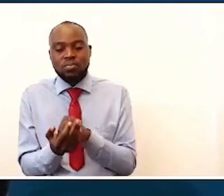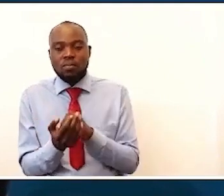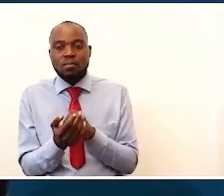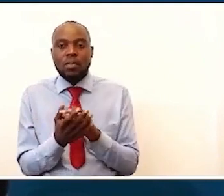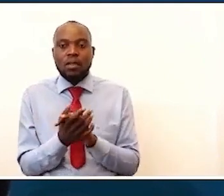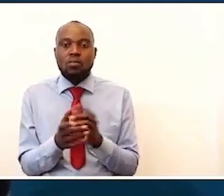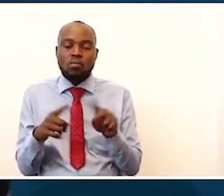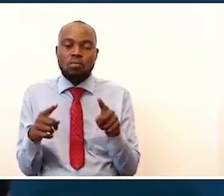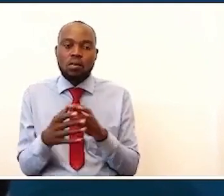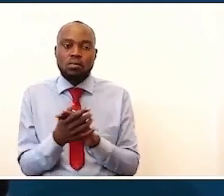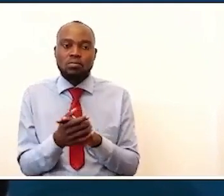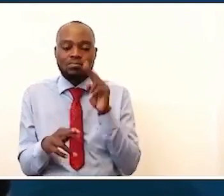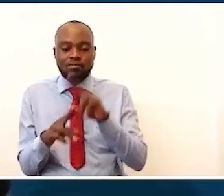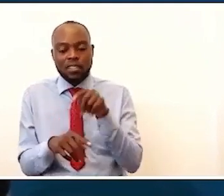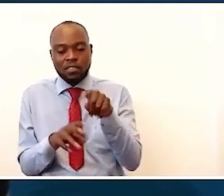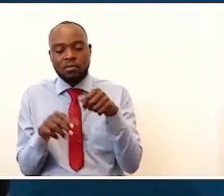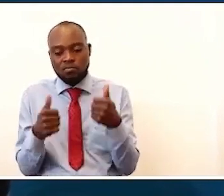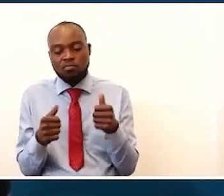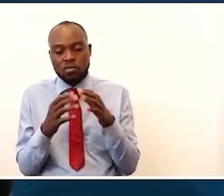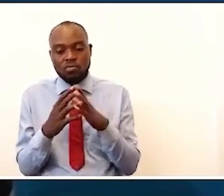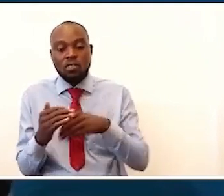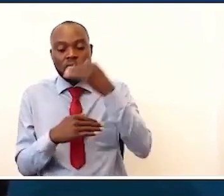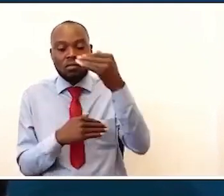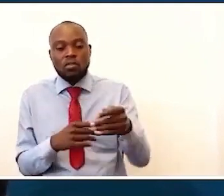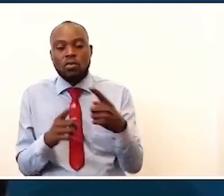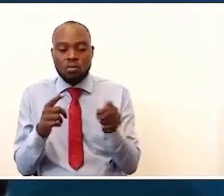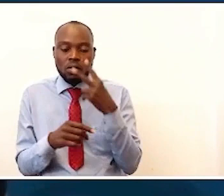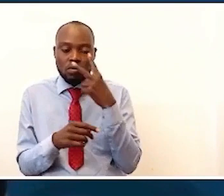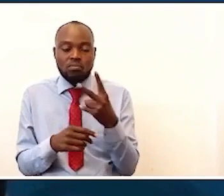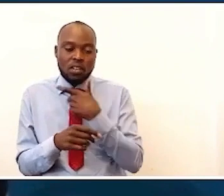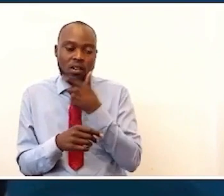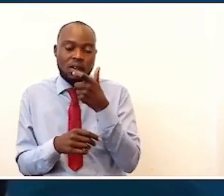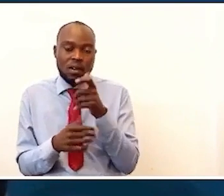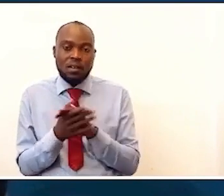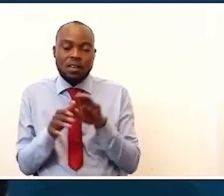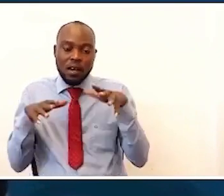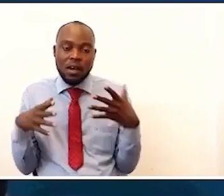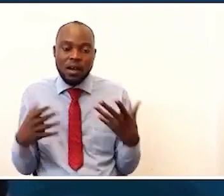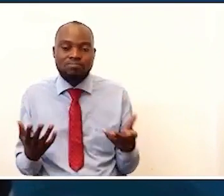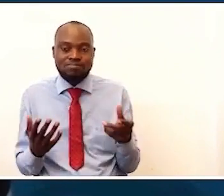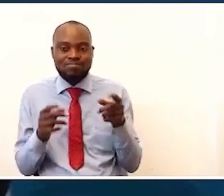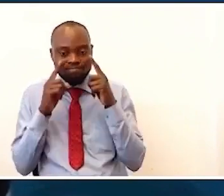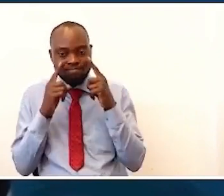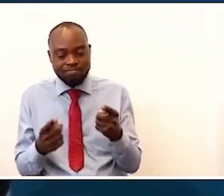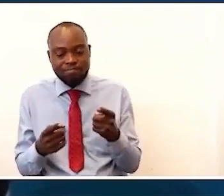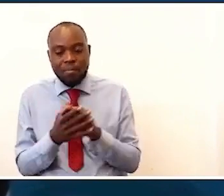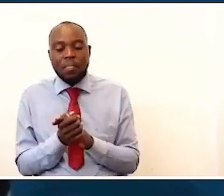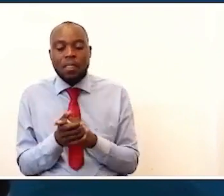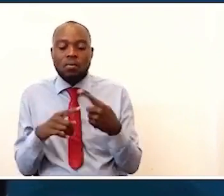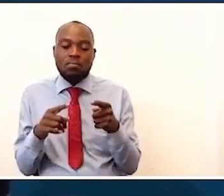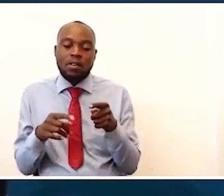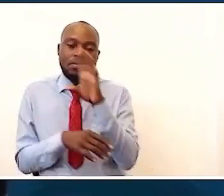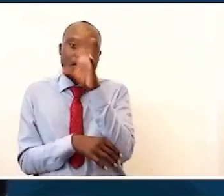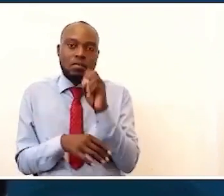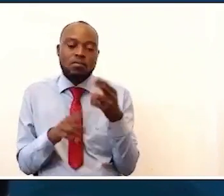policies that should be aligned with the SDGs for the future. And we're looking at the issue of how evidence and perspectives from Africa can actually